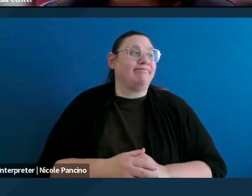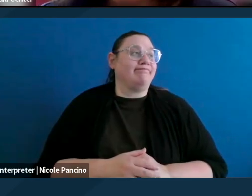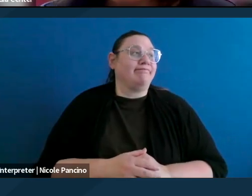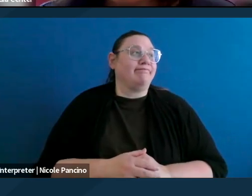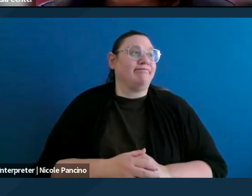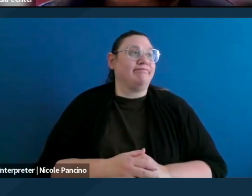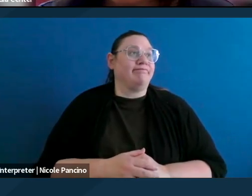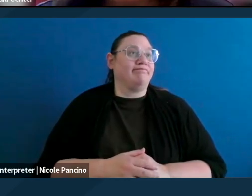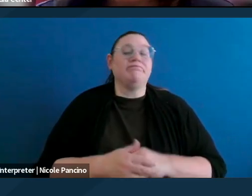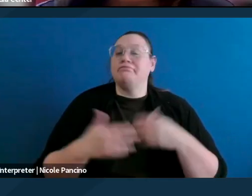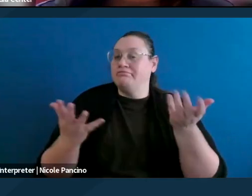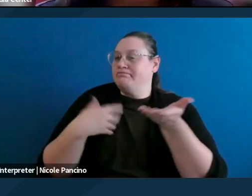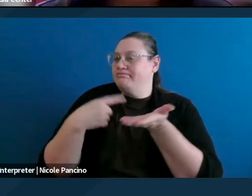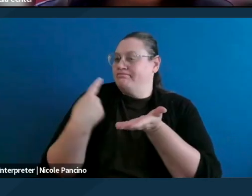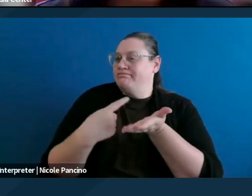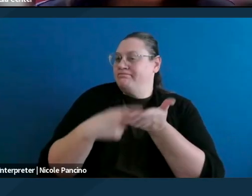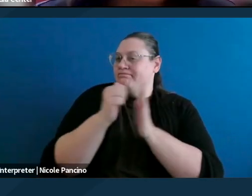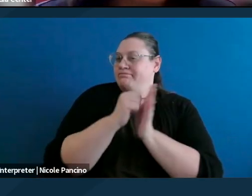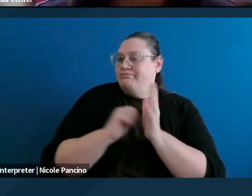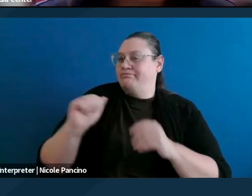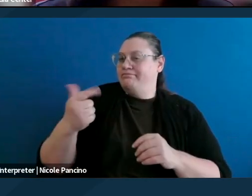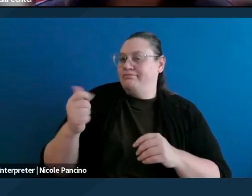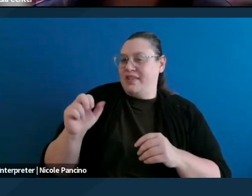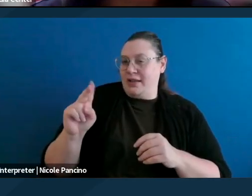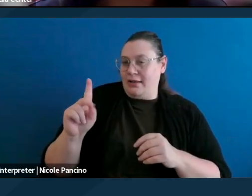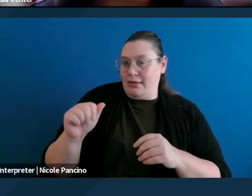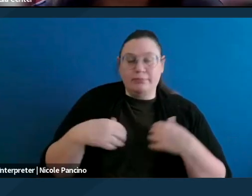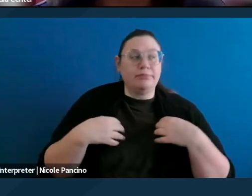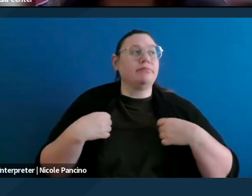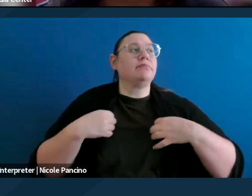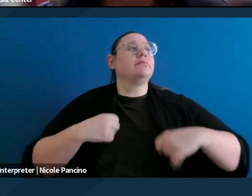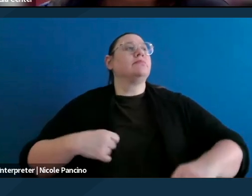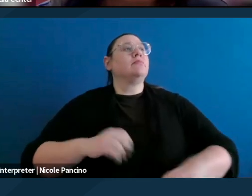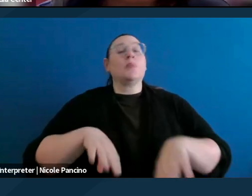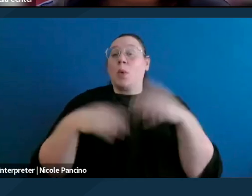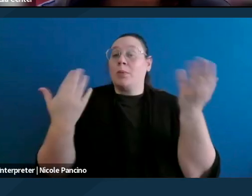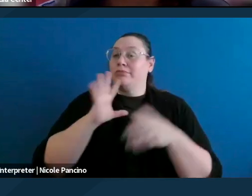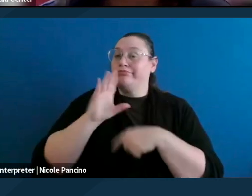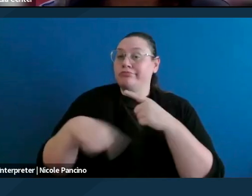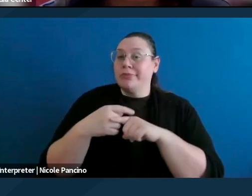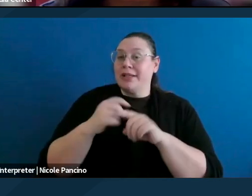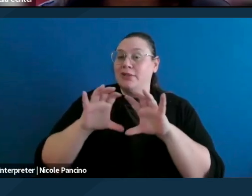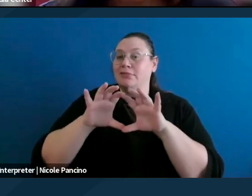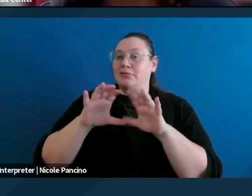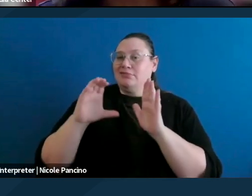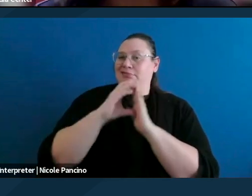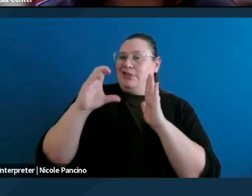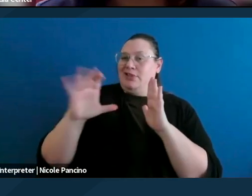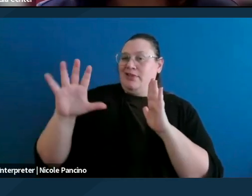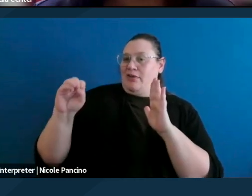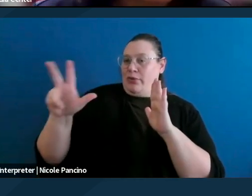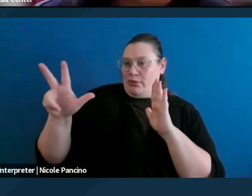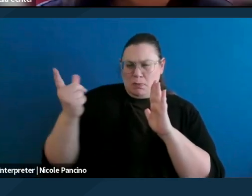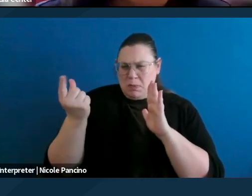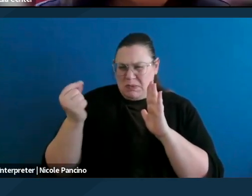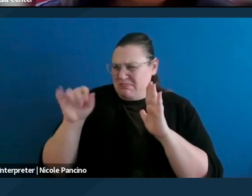So I'm going to go through our agenda today. We're going to first talk about Section 503, kind of what it is